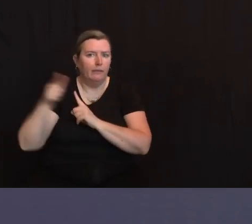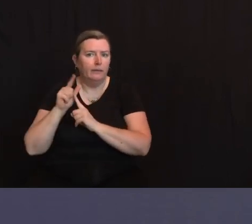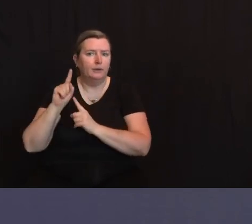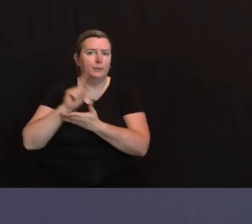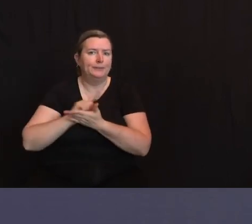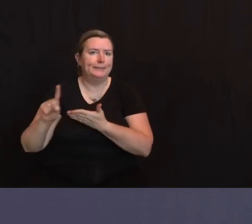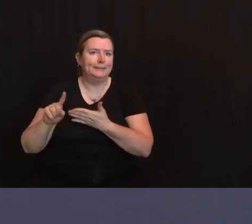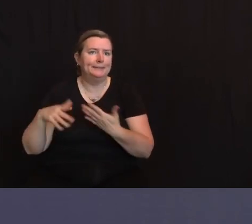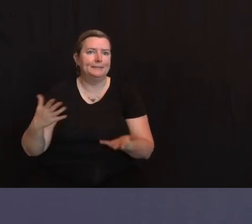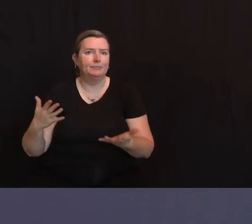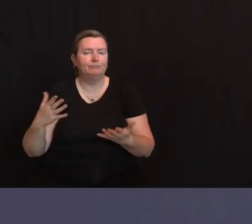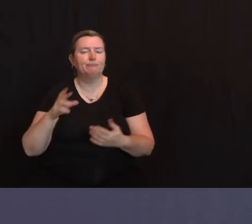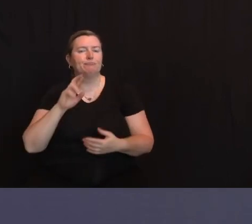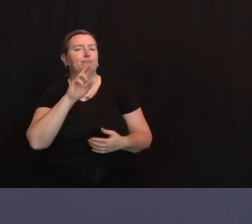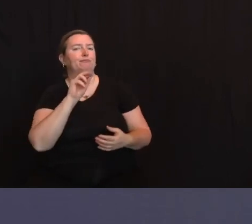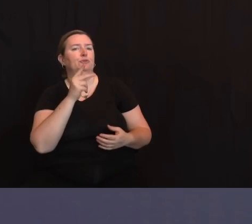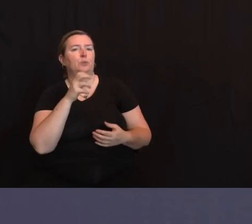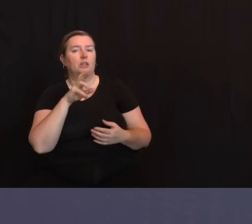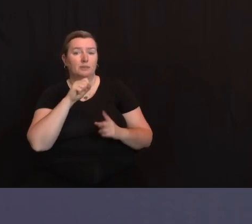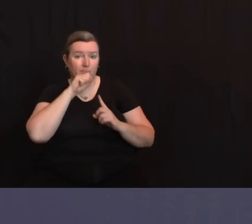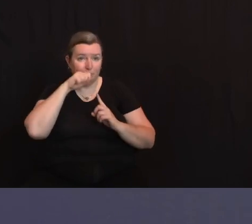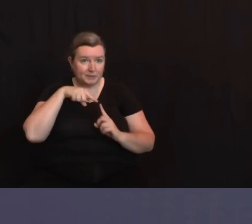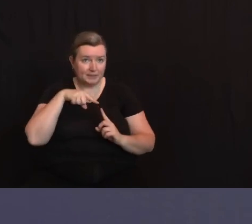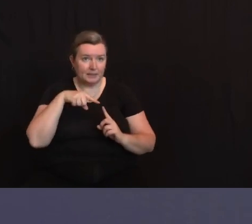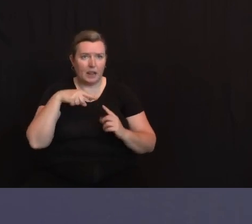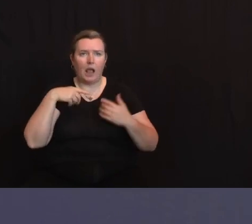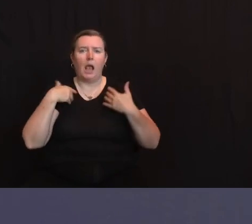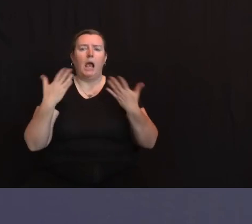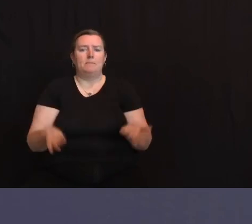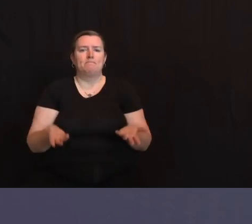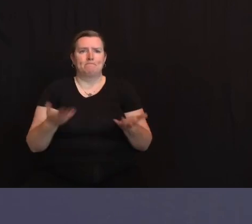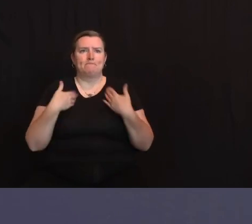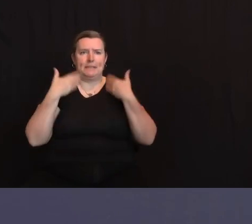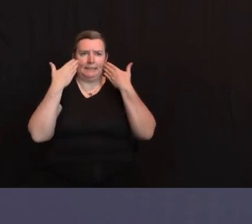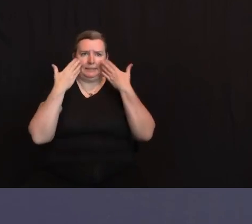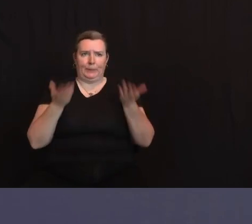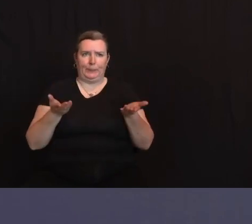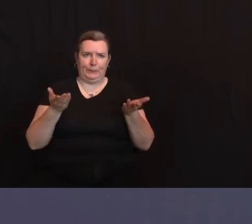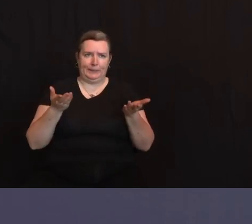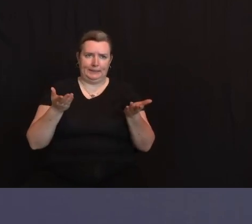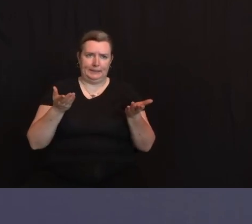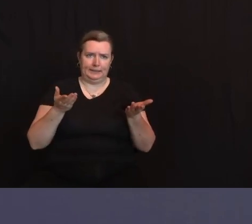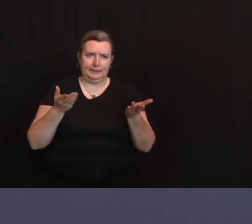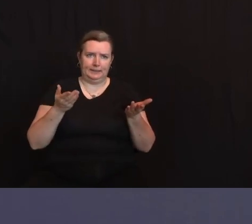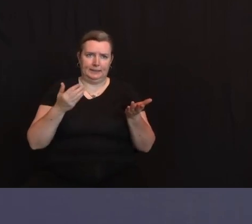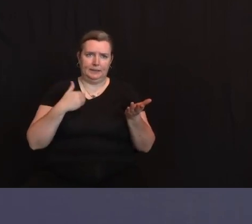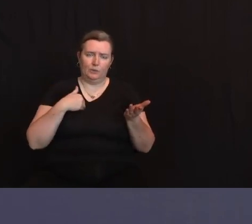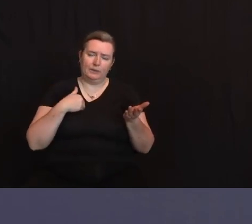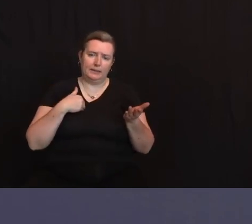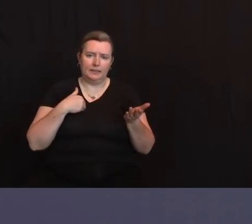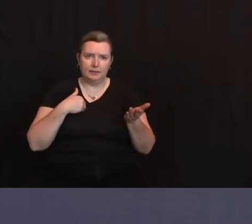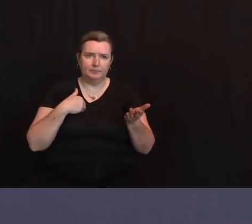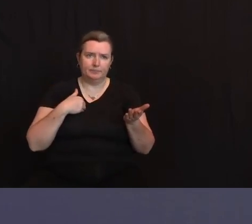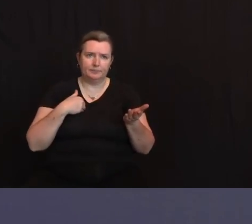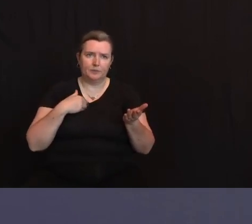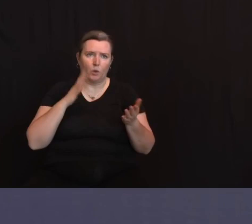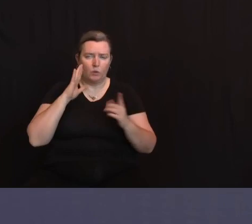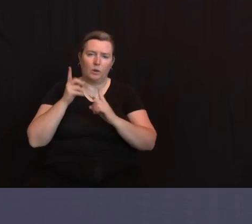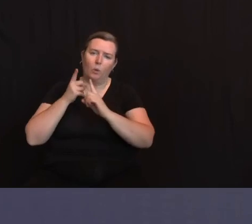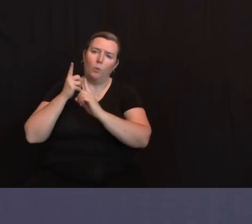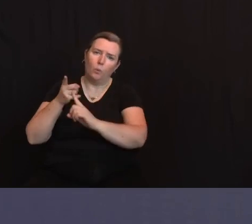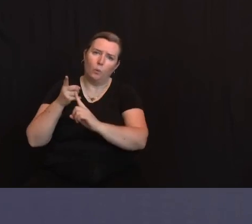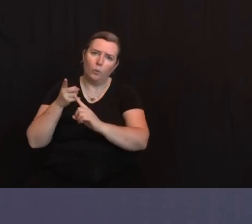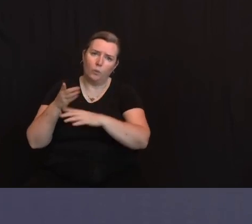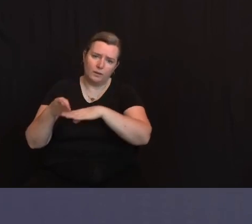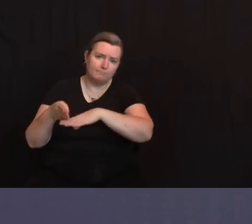spit. I know the arrangement took longer than any of us wanted to, but it's still a big piece of our aspiration going forward. We should